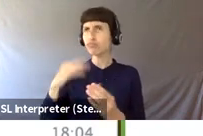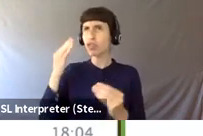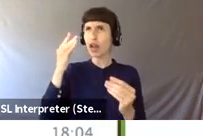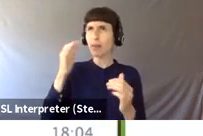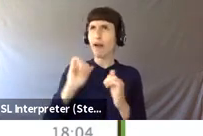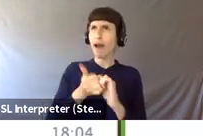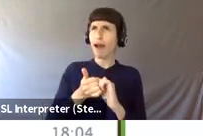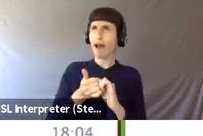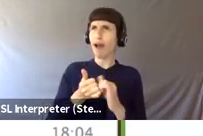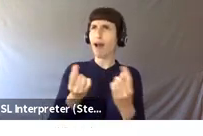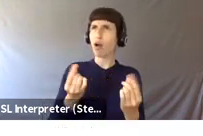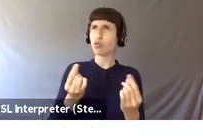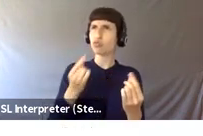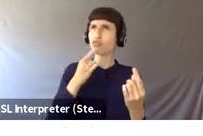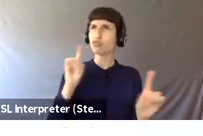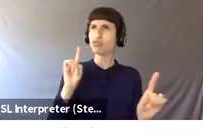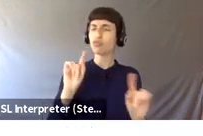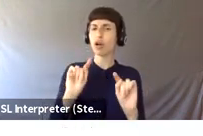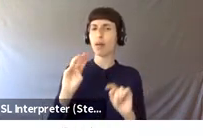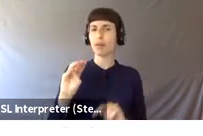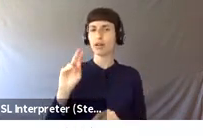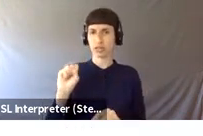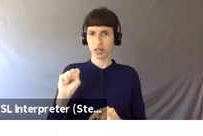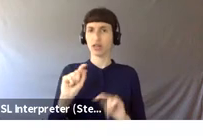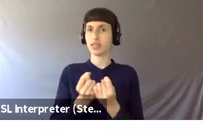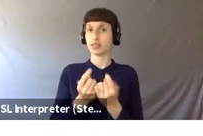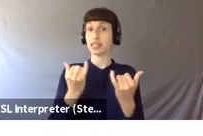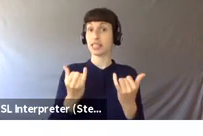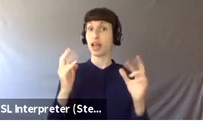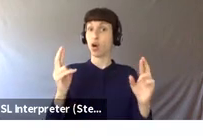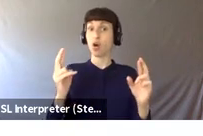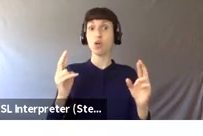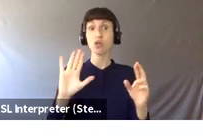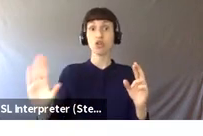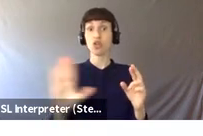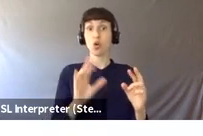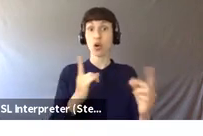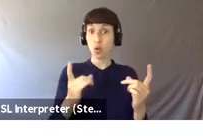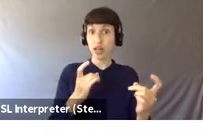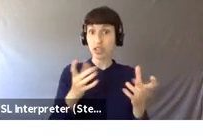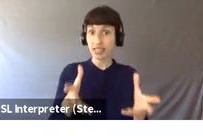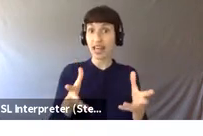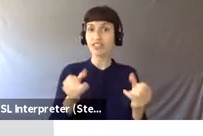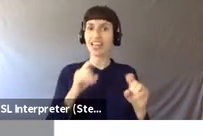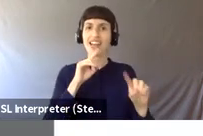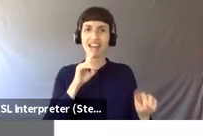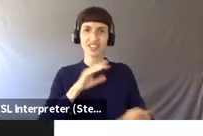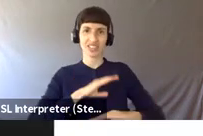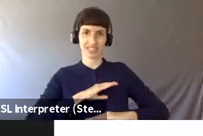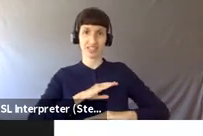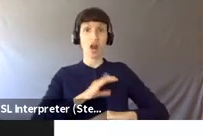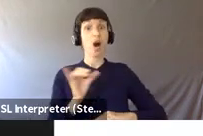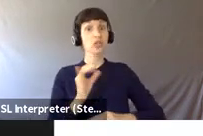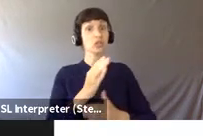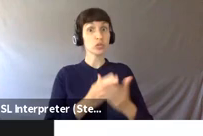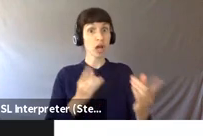that today we are able to answer some of your lingering questions and also know that there will be questions that we hold off to answer for tomorrow